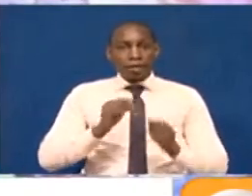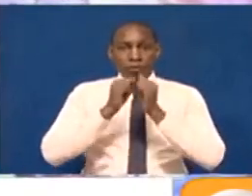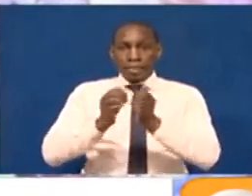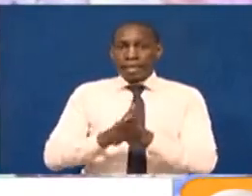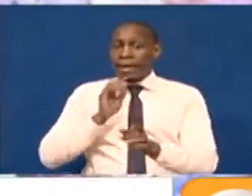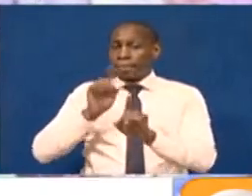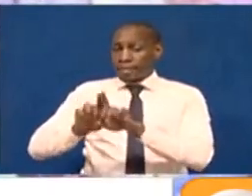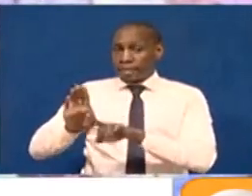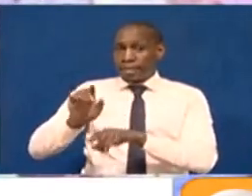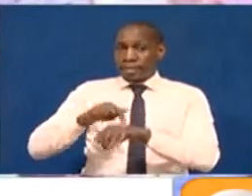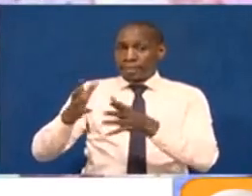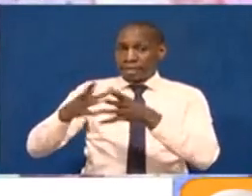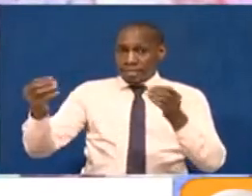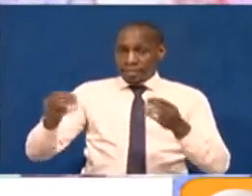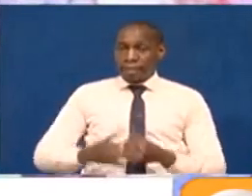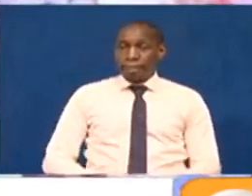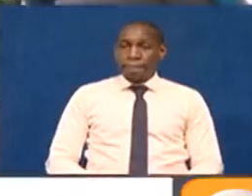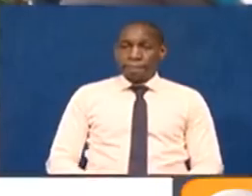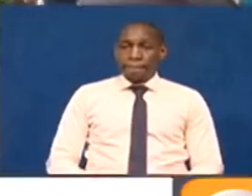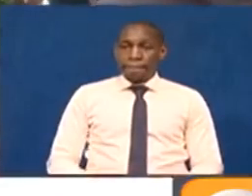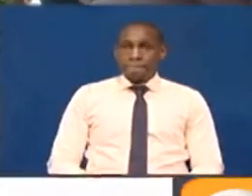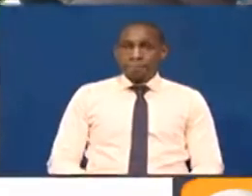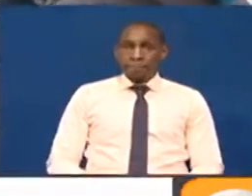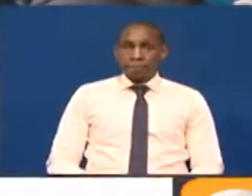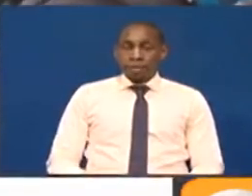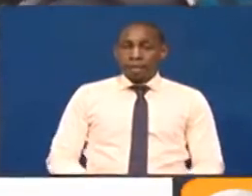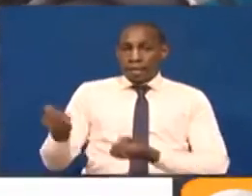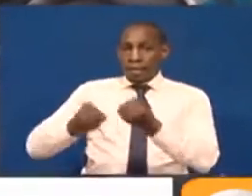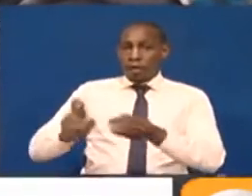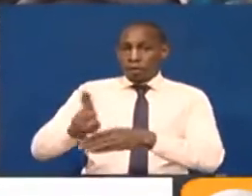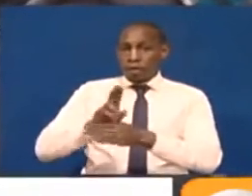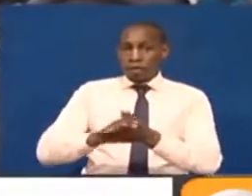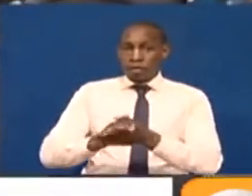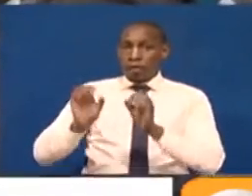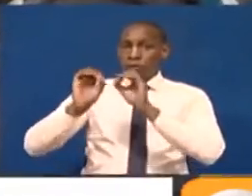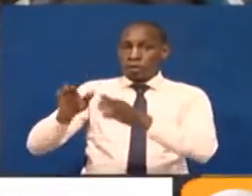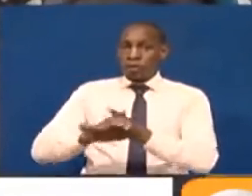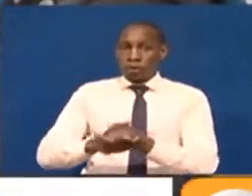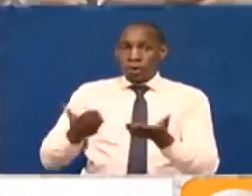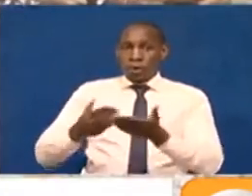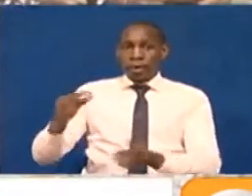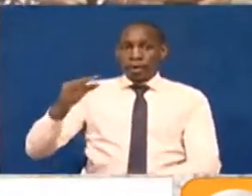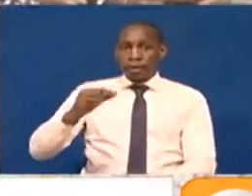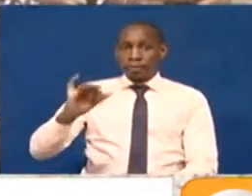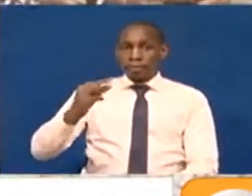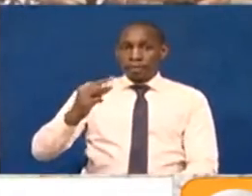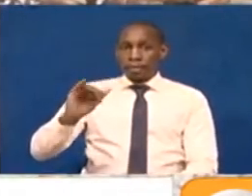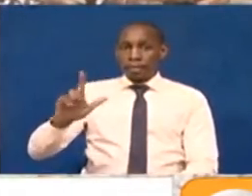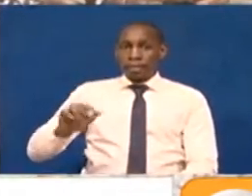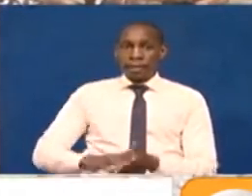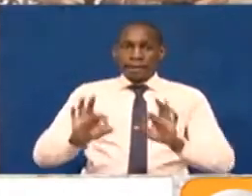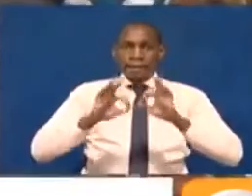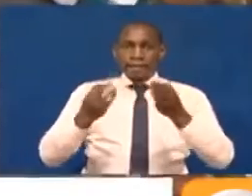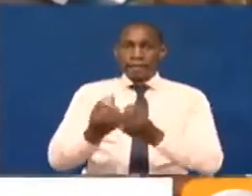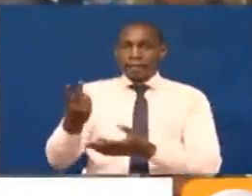with Chepkwony when he disappeared. The car they were using was found dumped in Gilgil. The two families